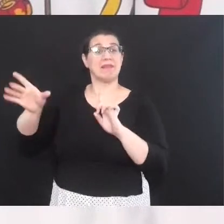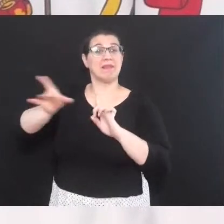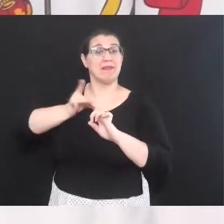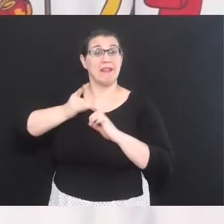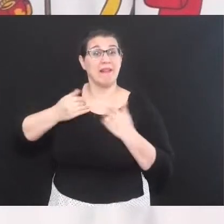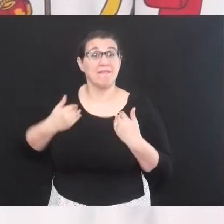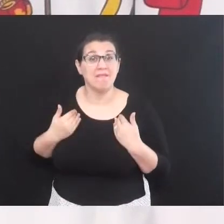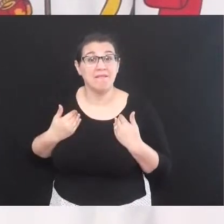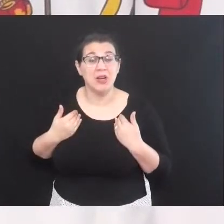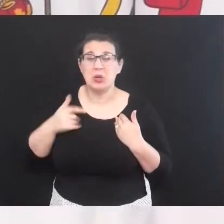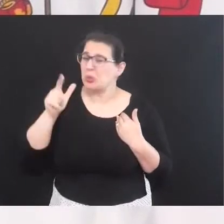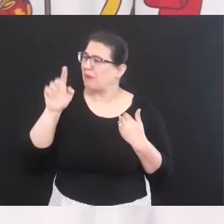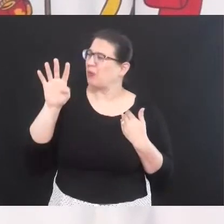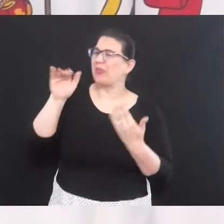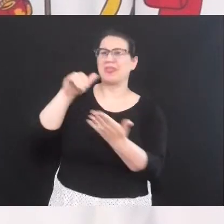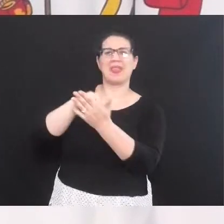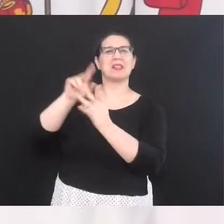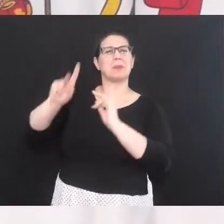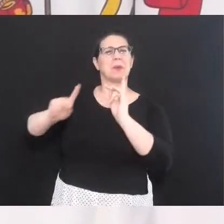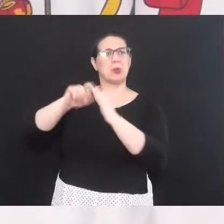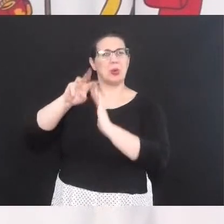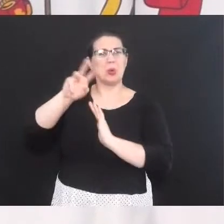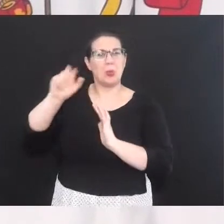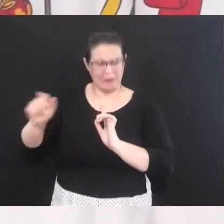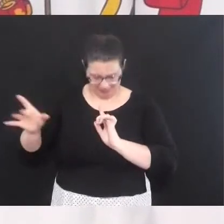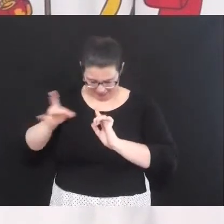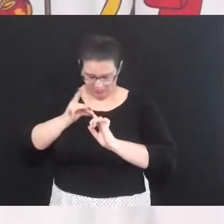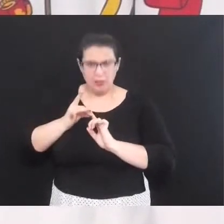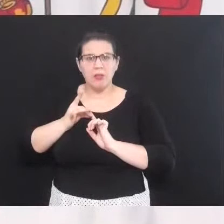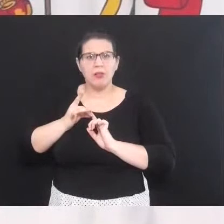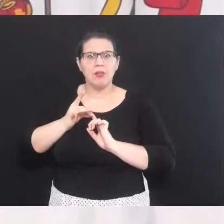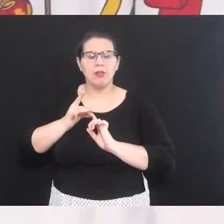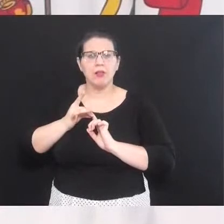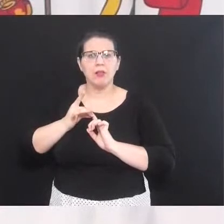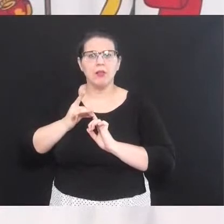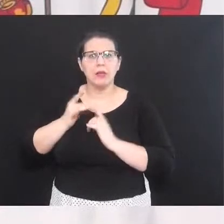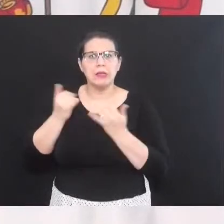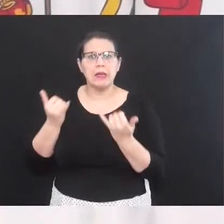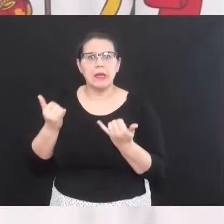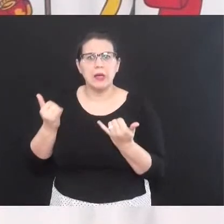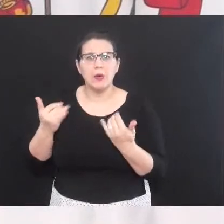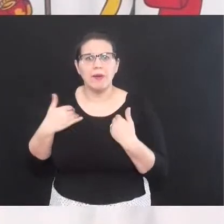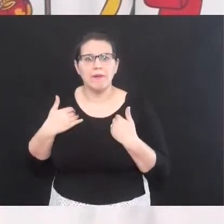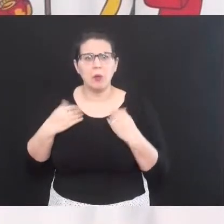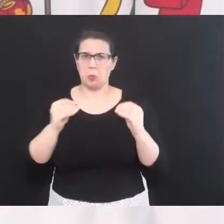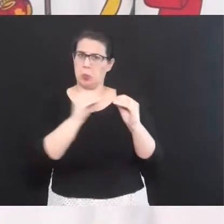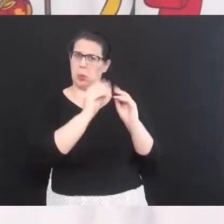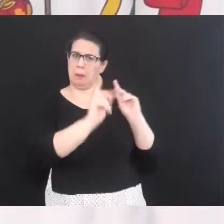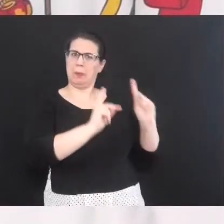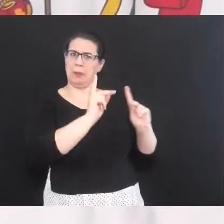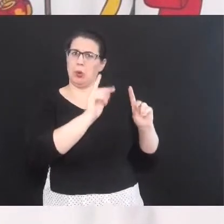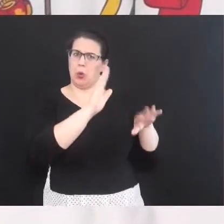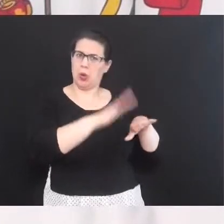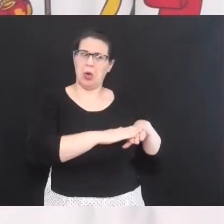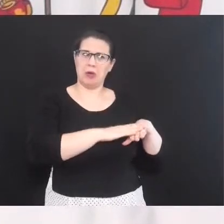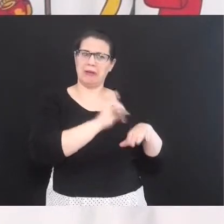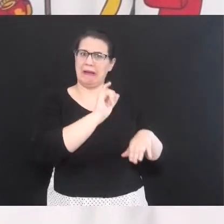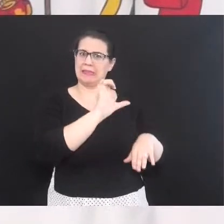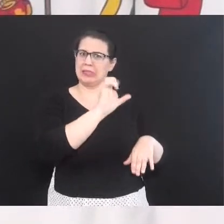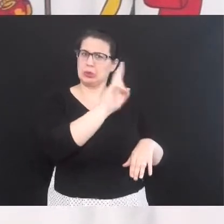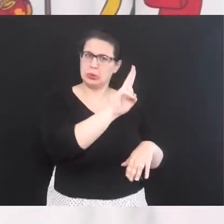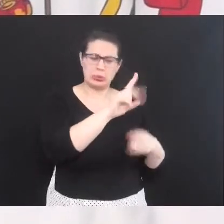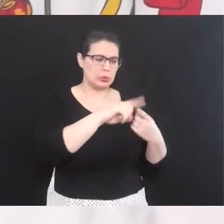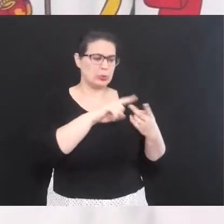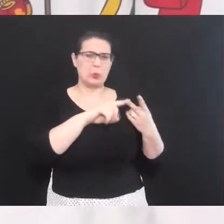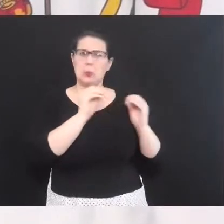24,000 people that are active cases, and more people in the ICU units and more people on the ventilators than we have ever had in